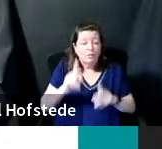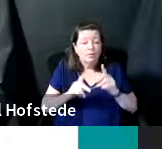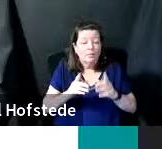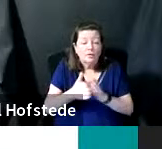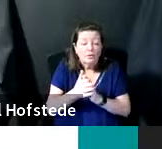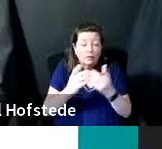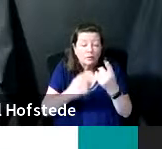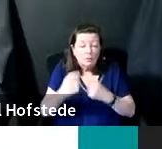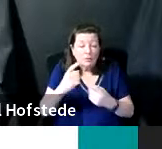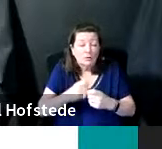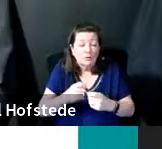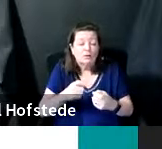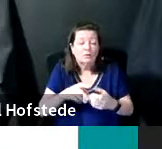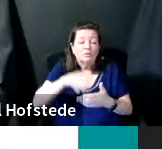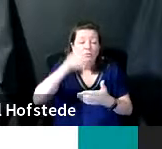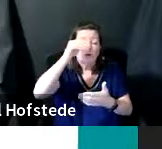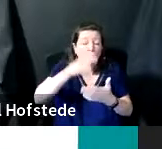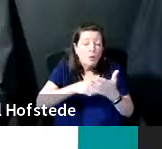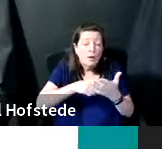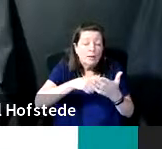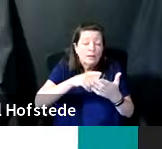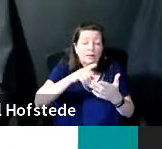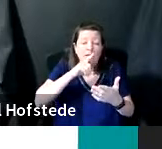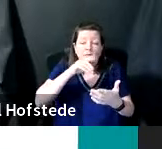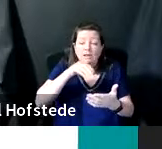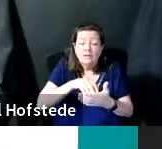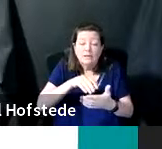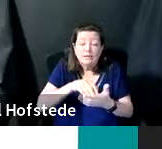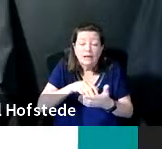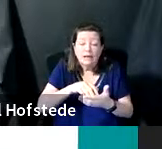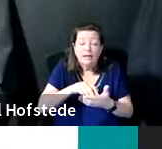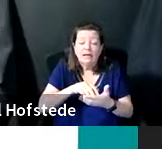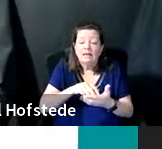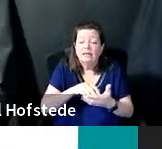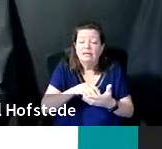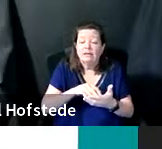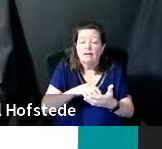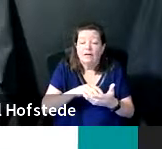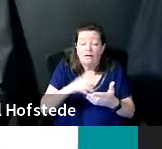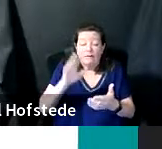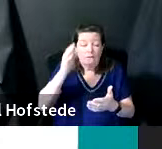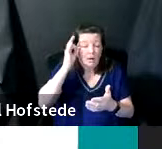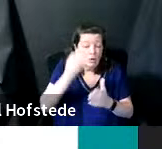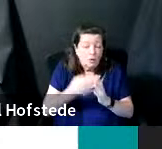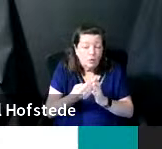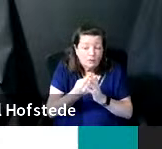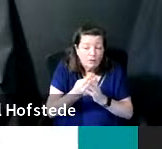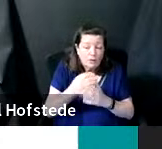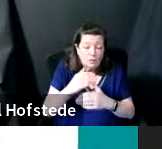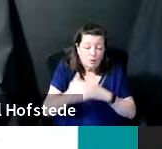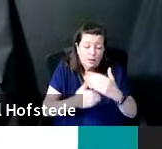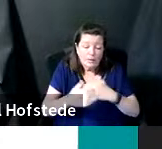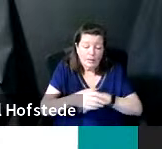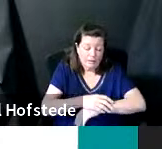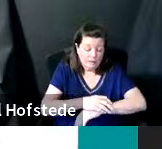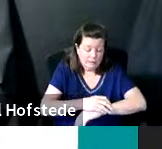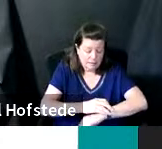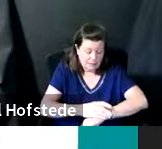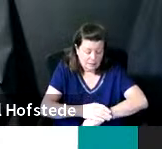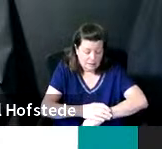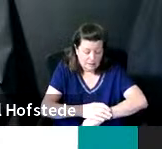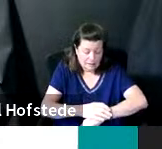what is being studied, our federal environmental review process, program timeline and milestones,